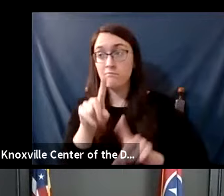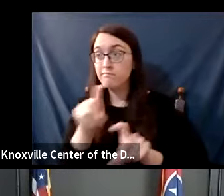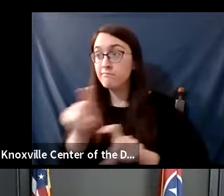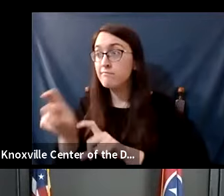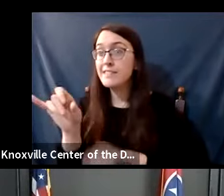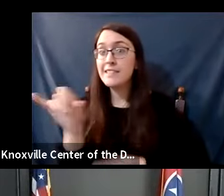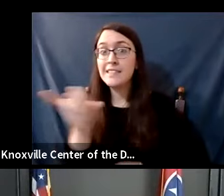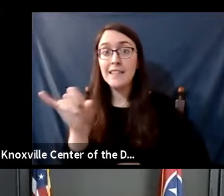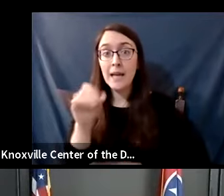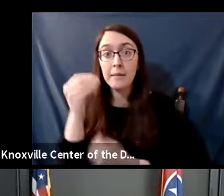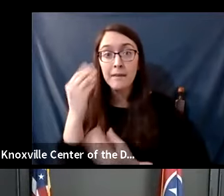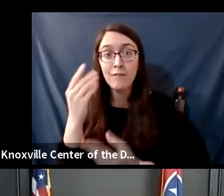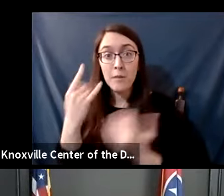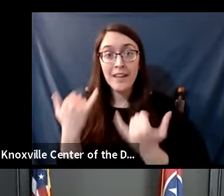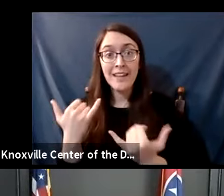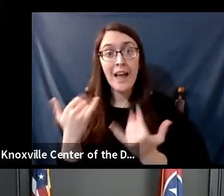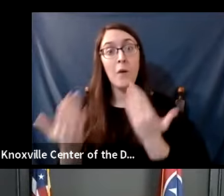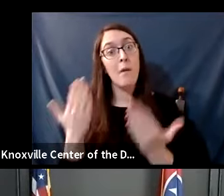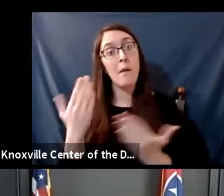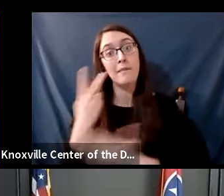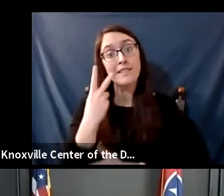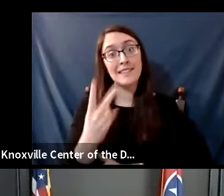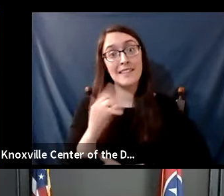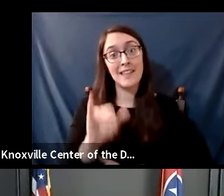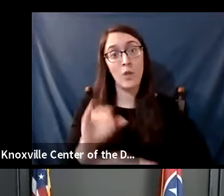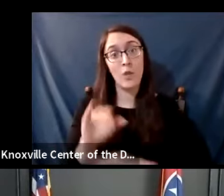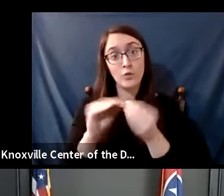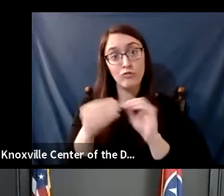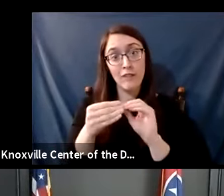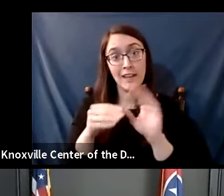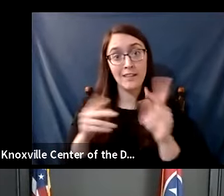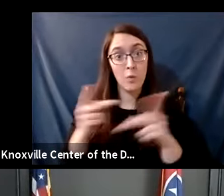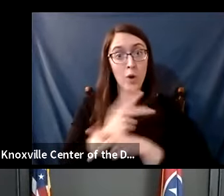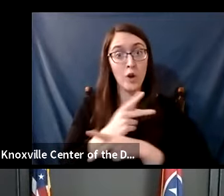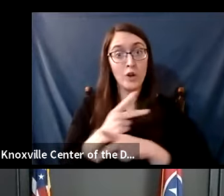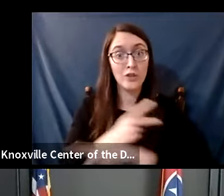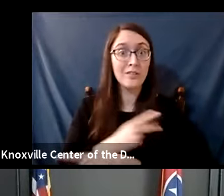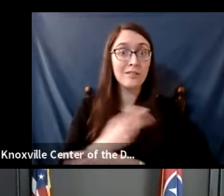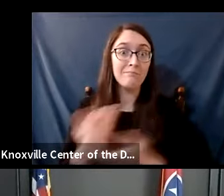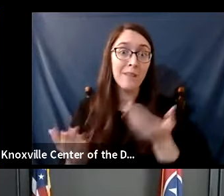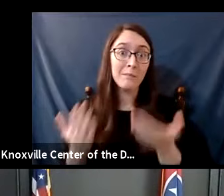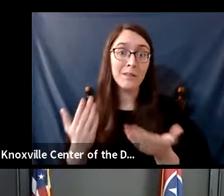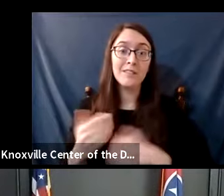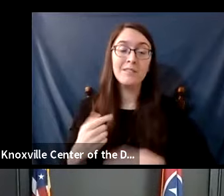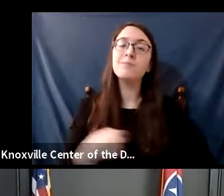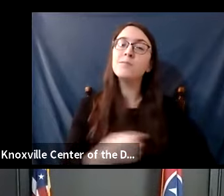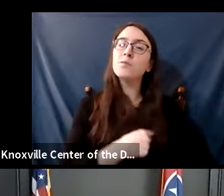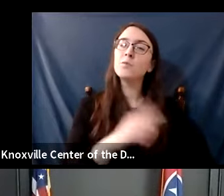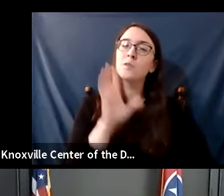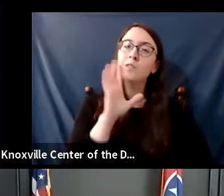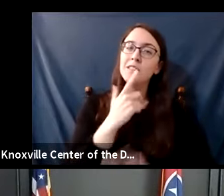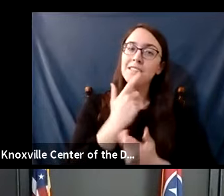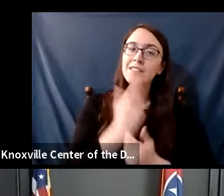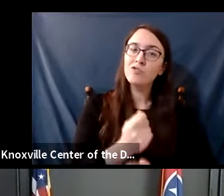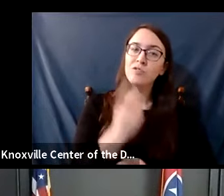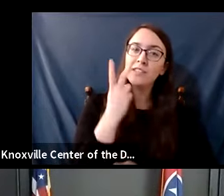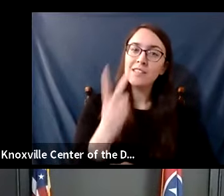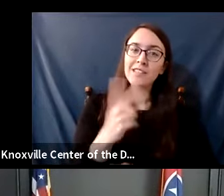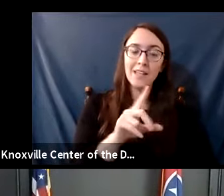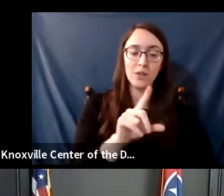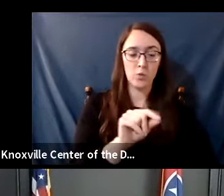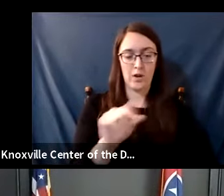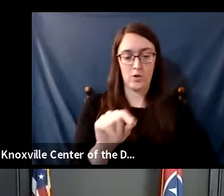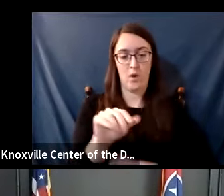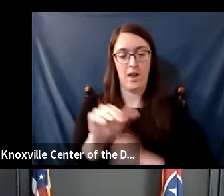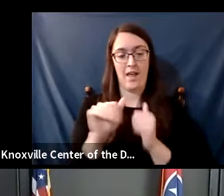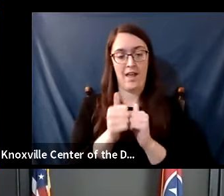those trends worsening. What will be interesting to see is the impact of 2020 on all of